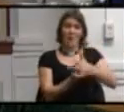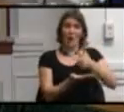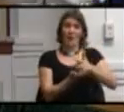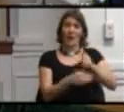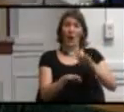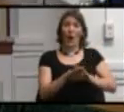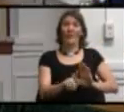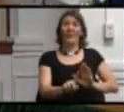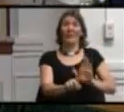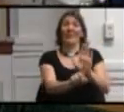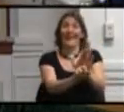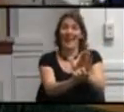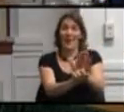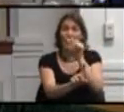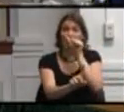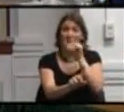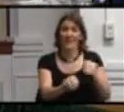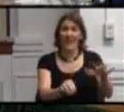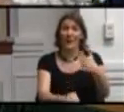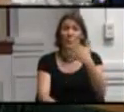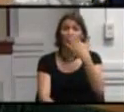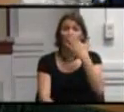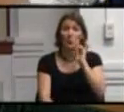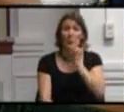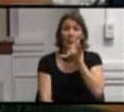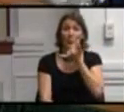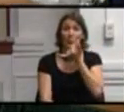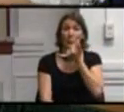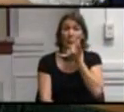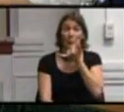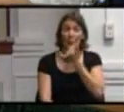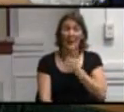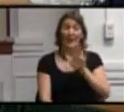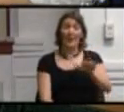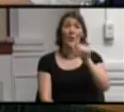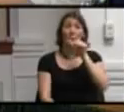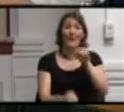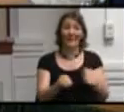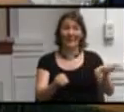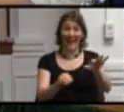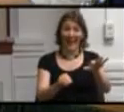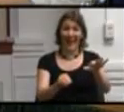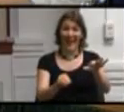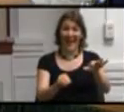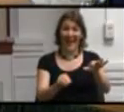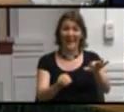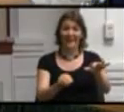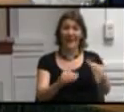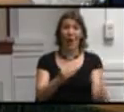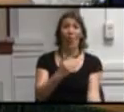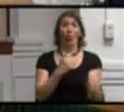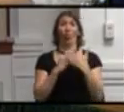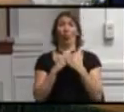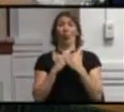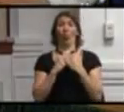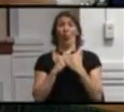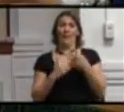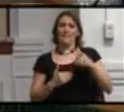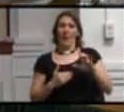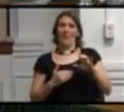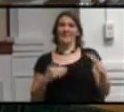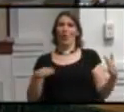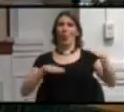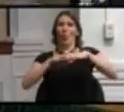on what was private land, and their private land came into our public parking